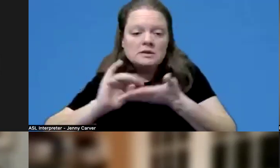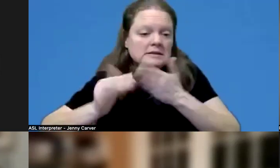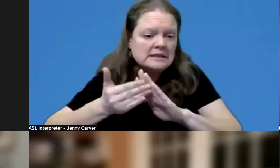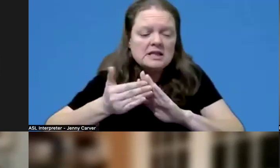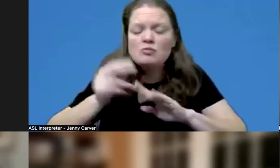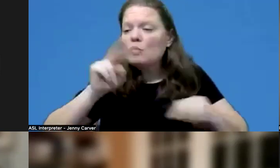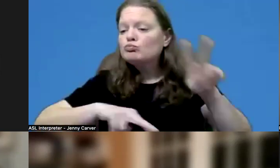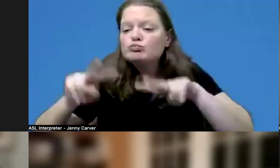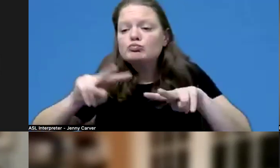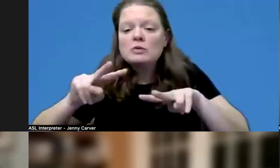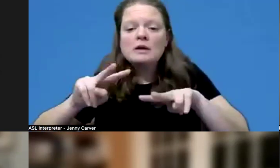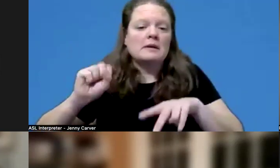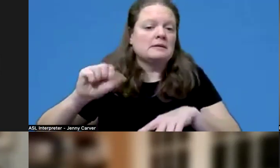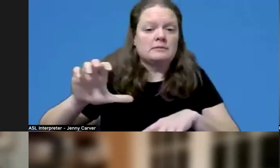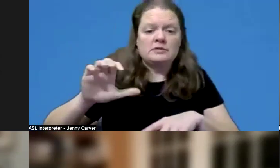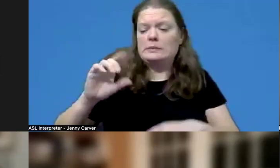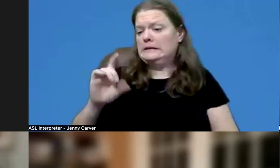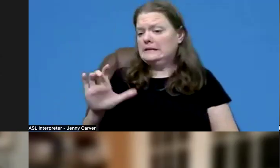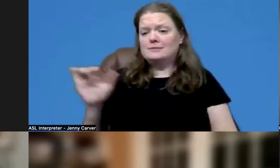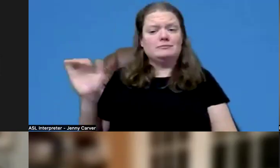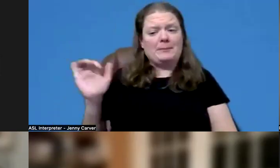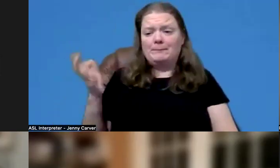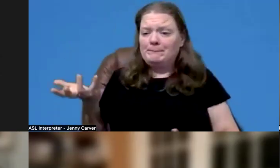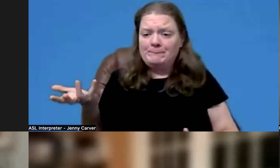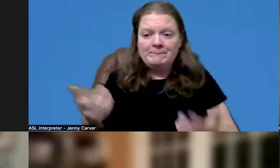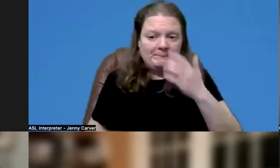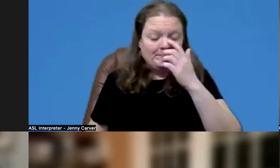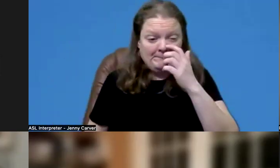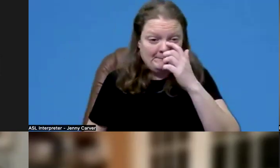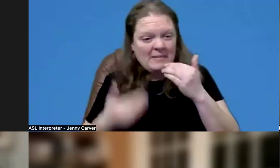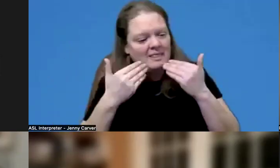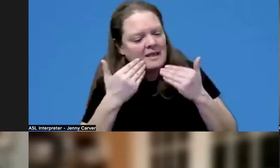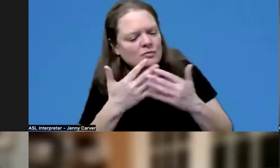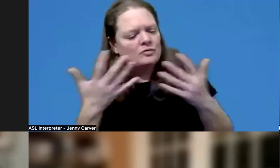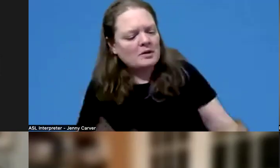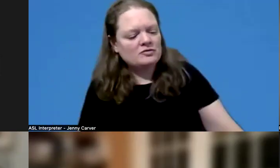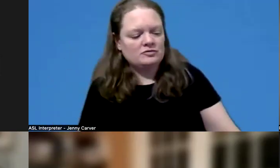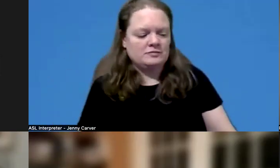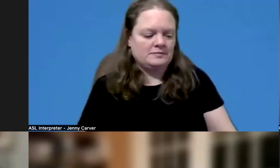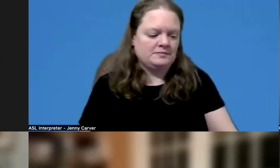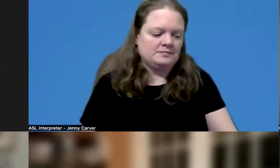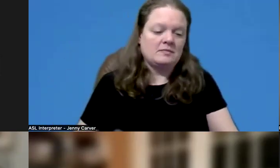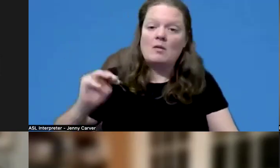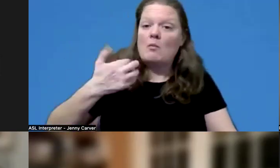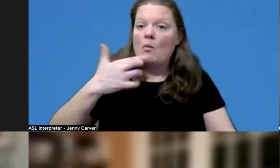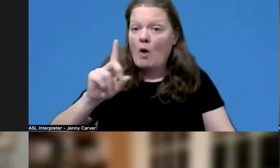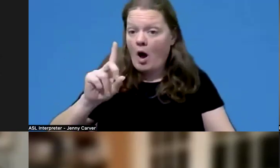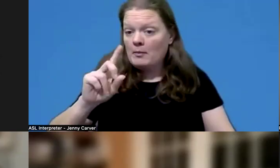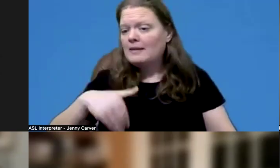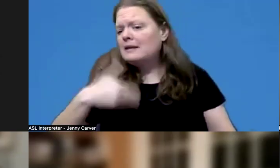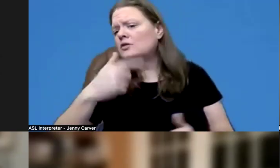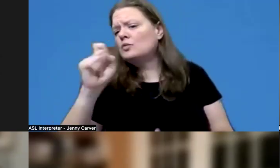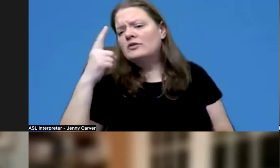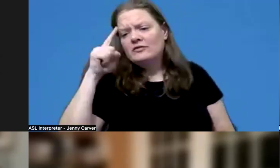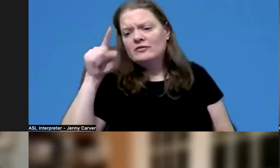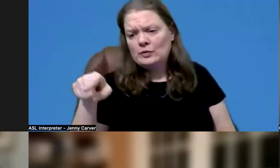there, and certainly here in DC. Okay, wonderful. Thank you. Mohammed, I'm going to direct this next ones to